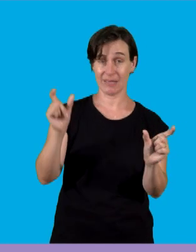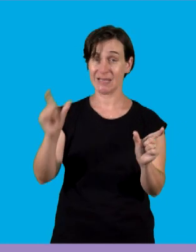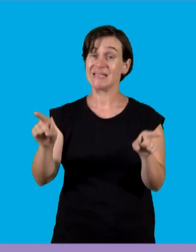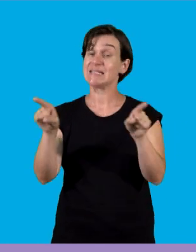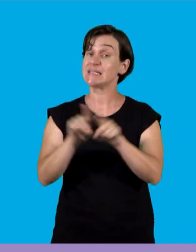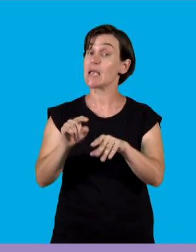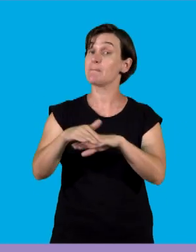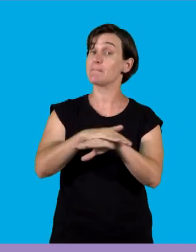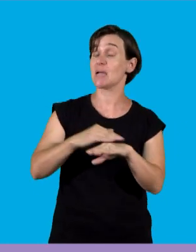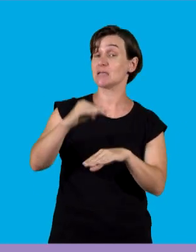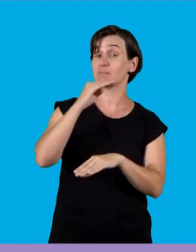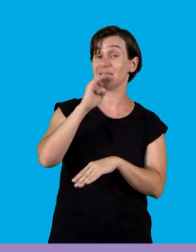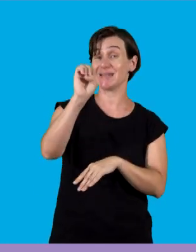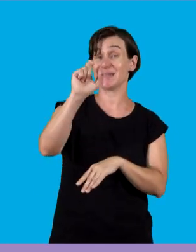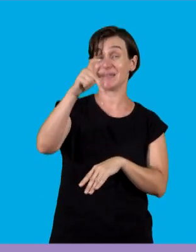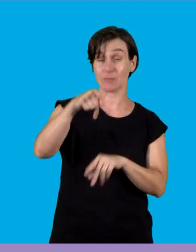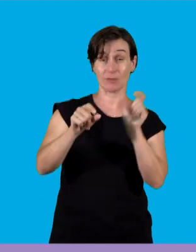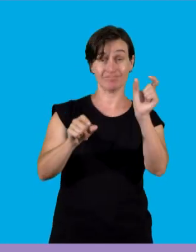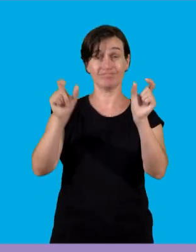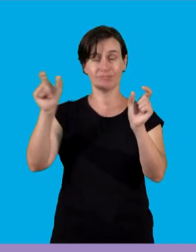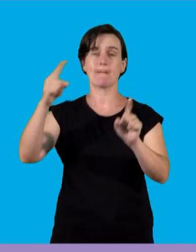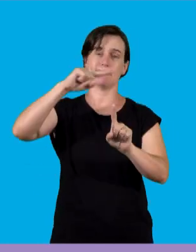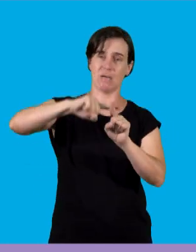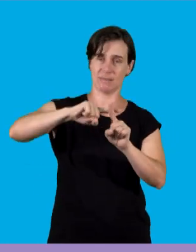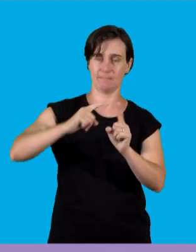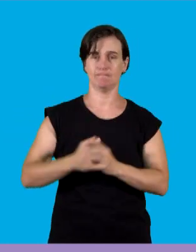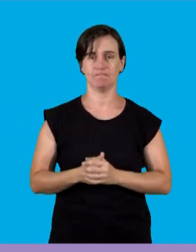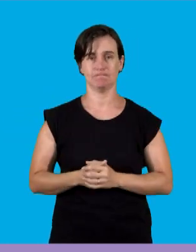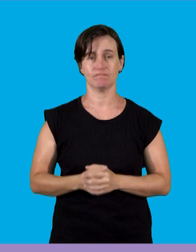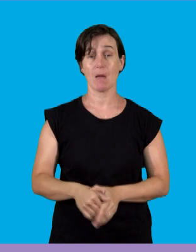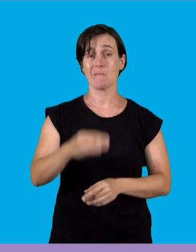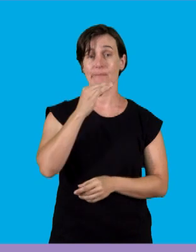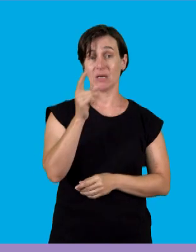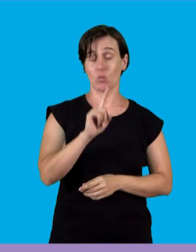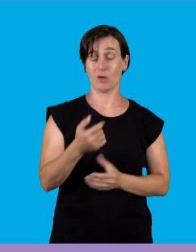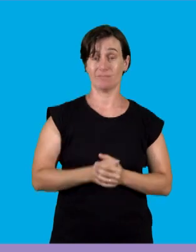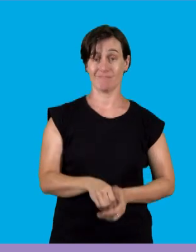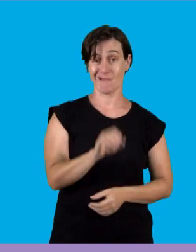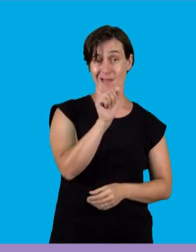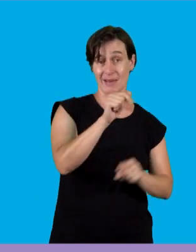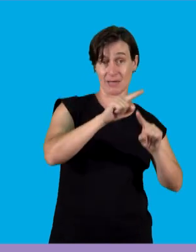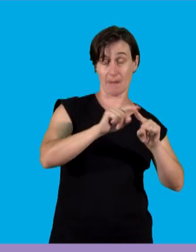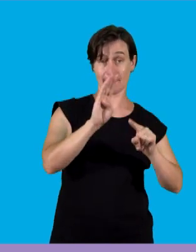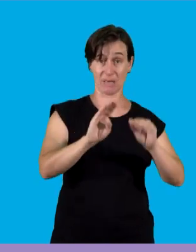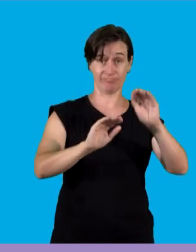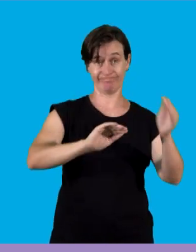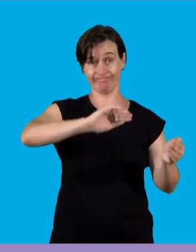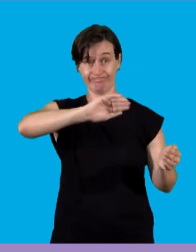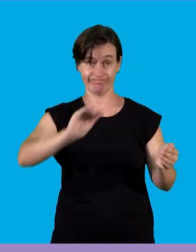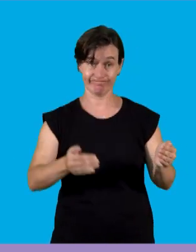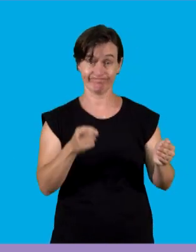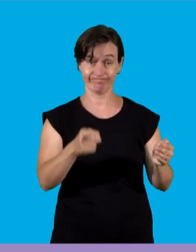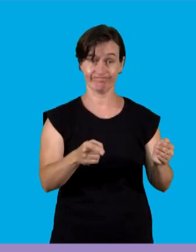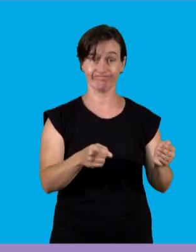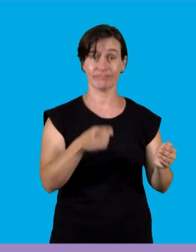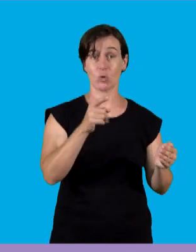then we are going to add the exponents. So that is going to be a multiplied by b, and that is going to